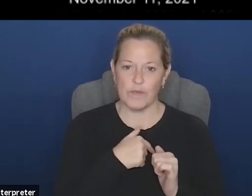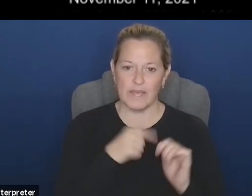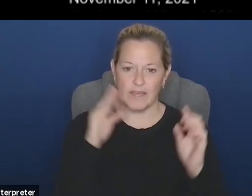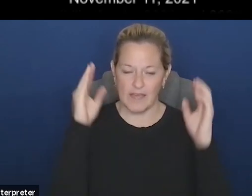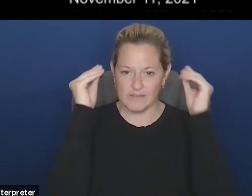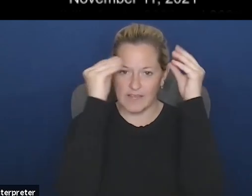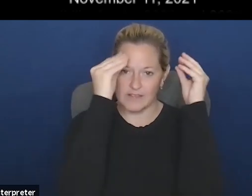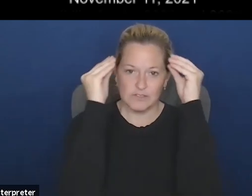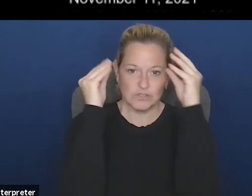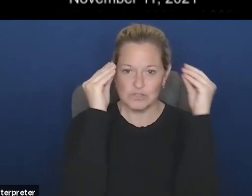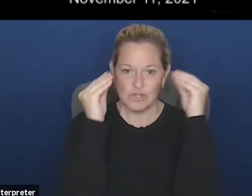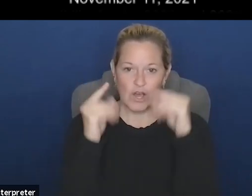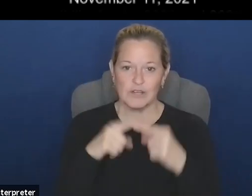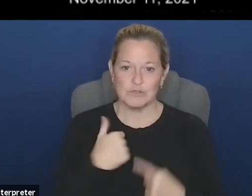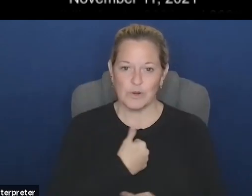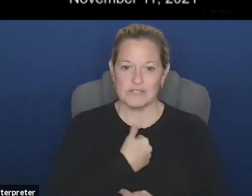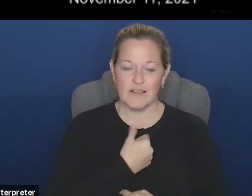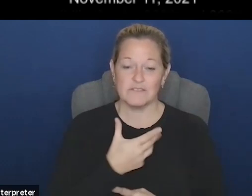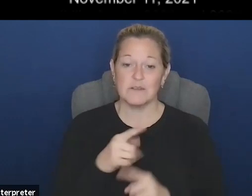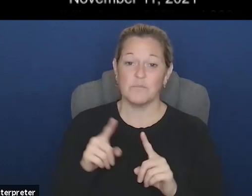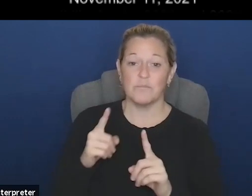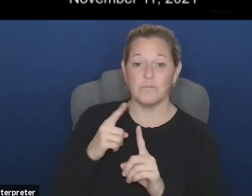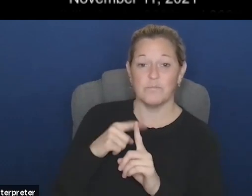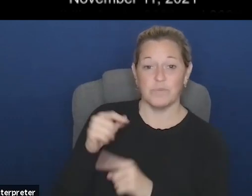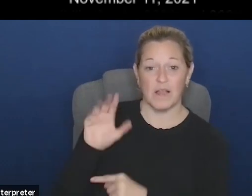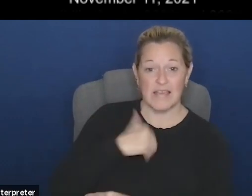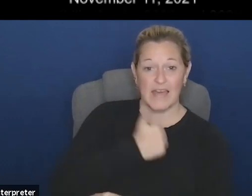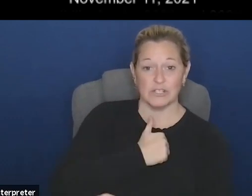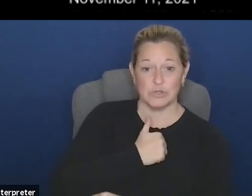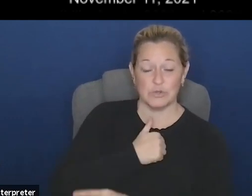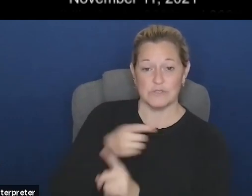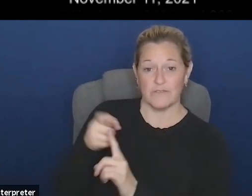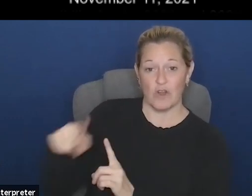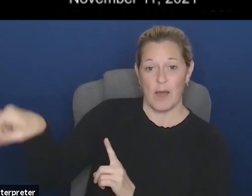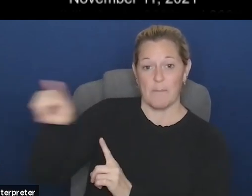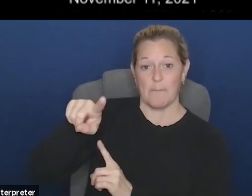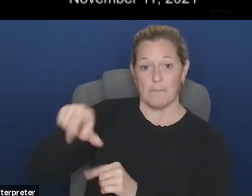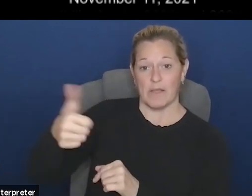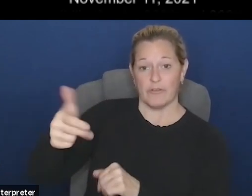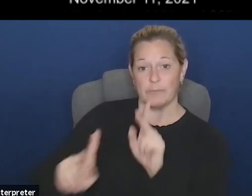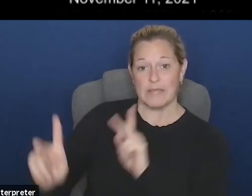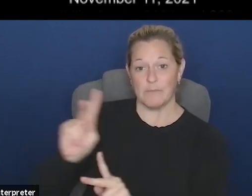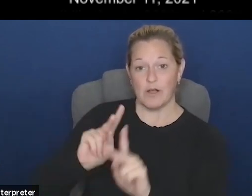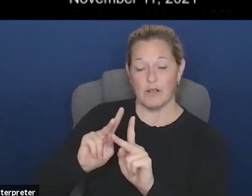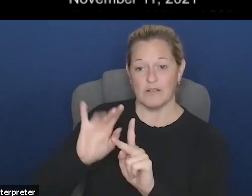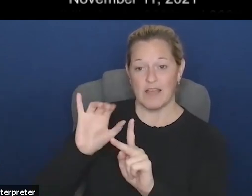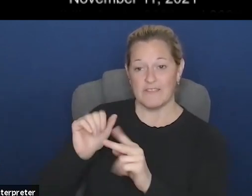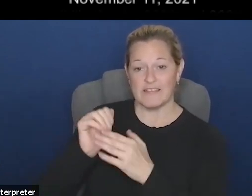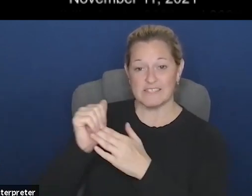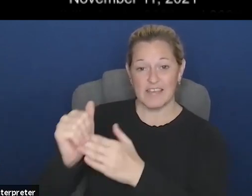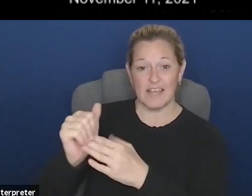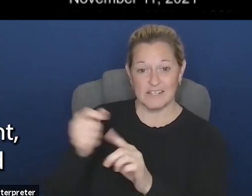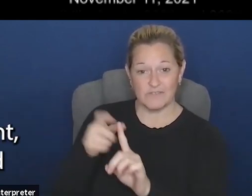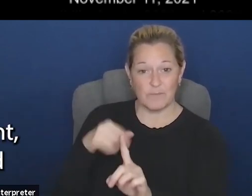attitudes of others. And we're going to talk a little bit how those attitudes of others that are guided by unconscious bias actually